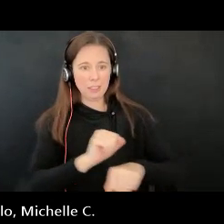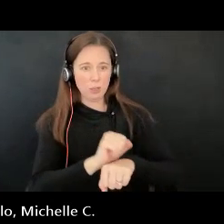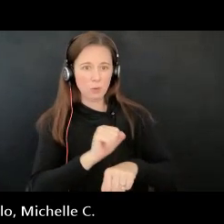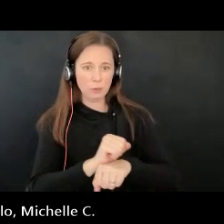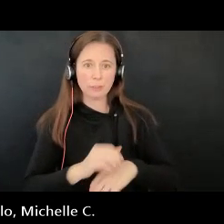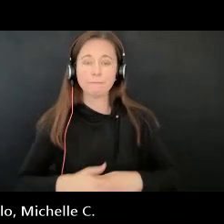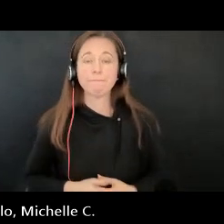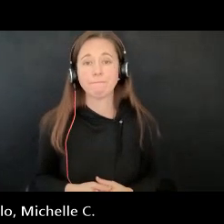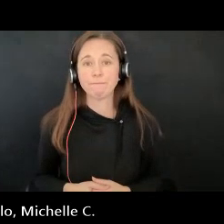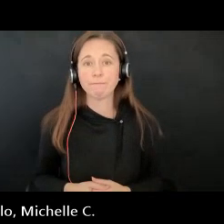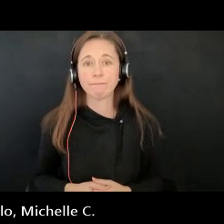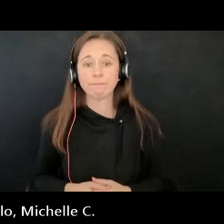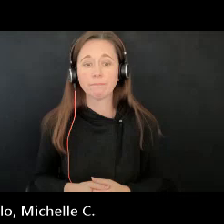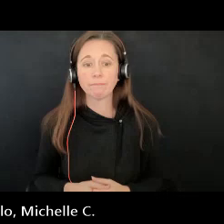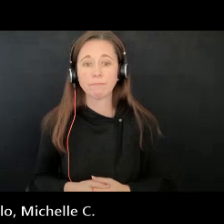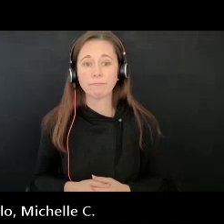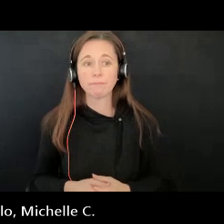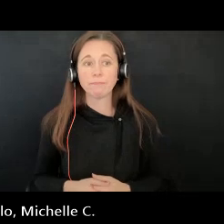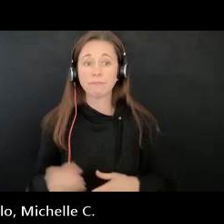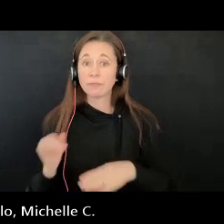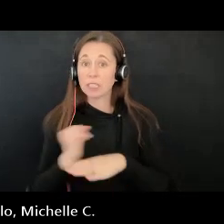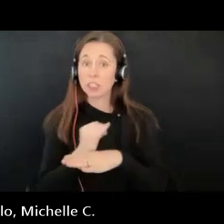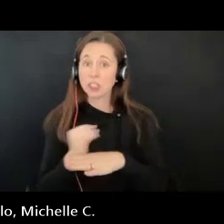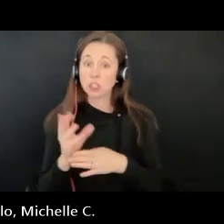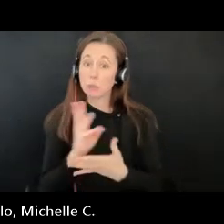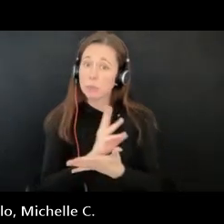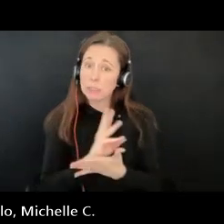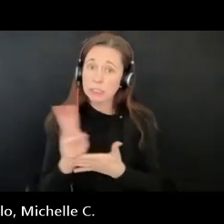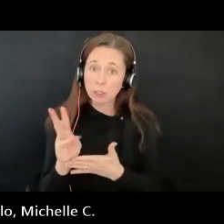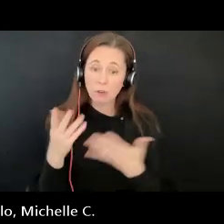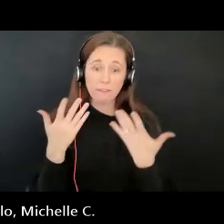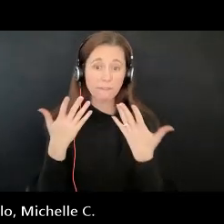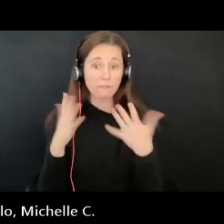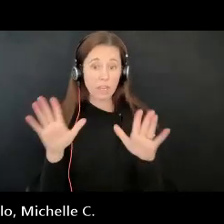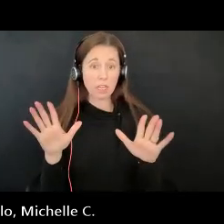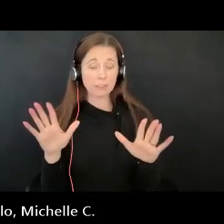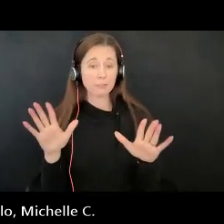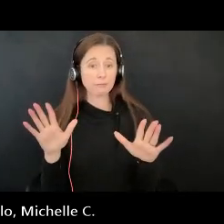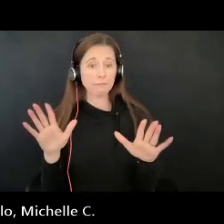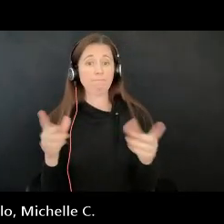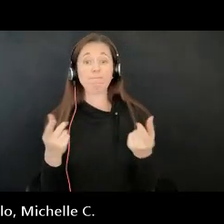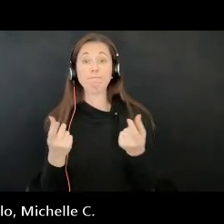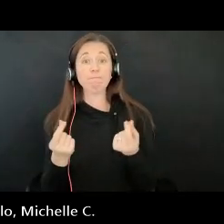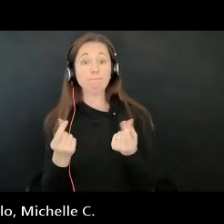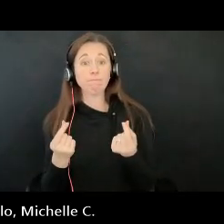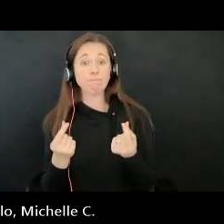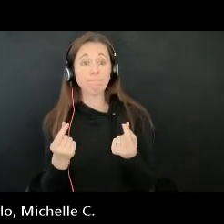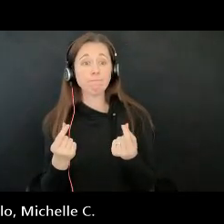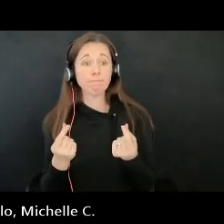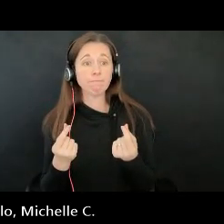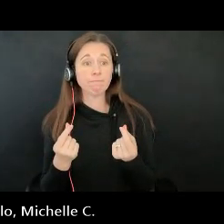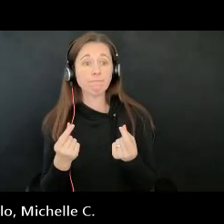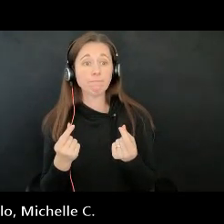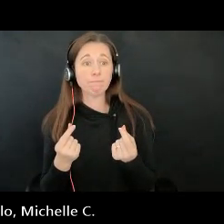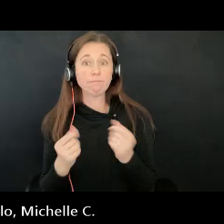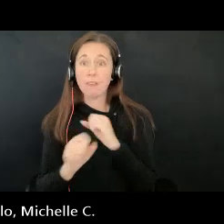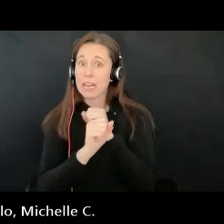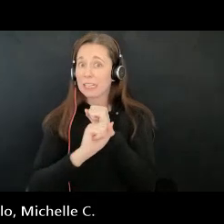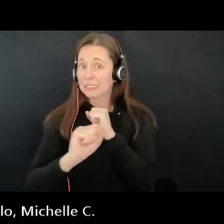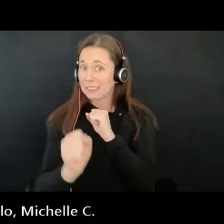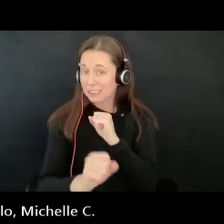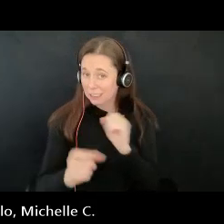After my 6-week stint with the Brownsville Preserve on my history research, I actually was able to extend my